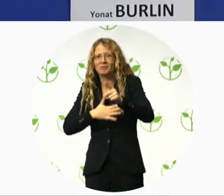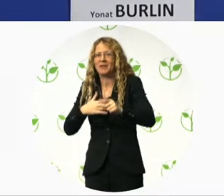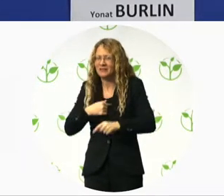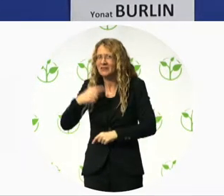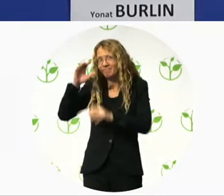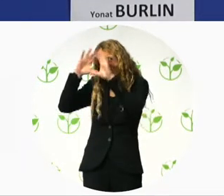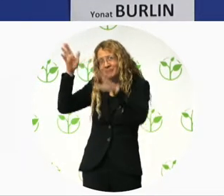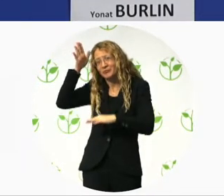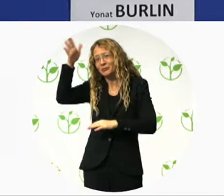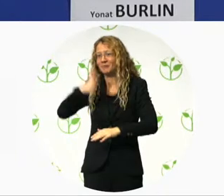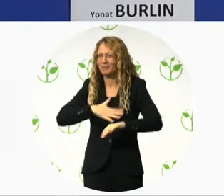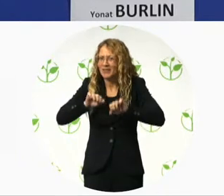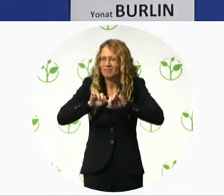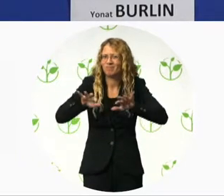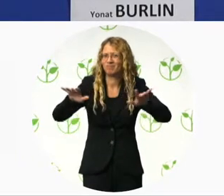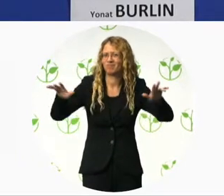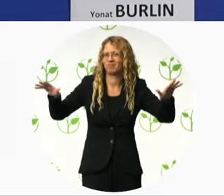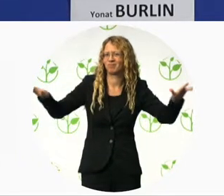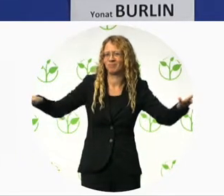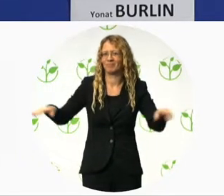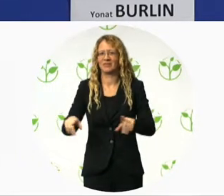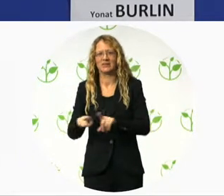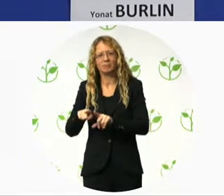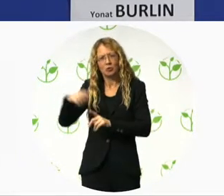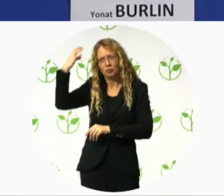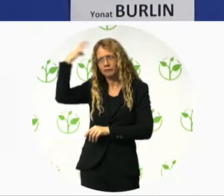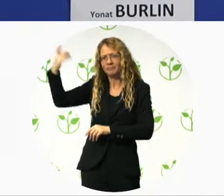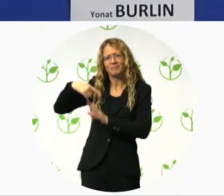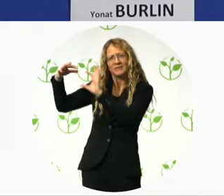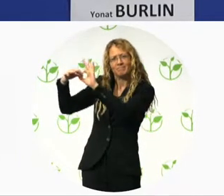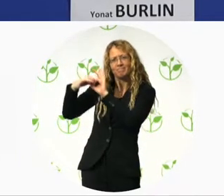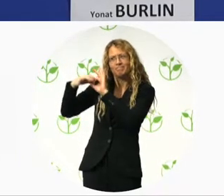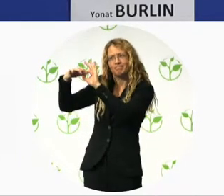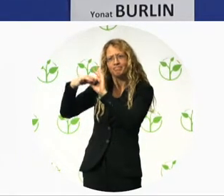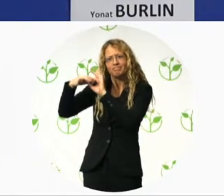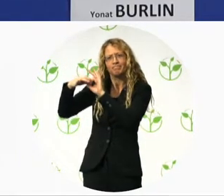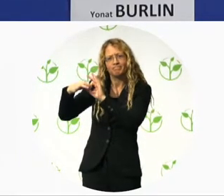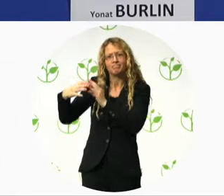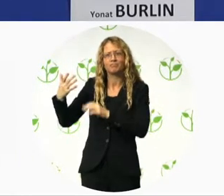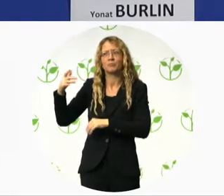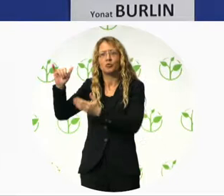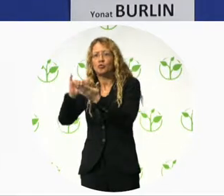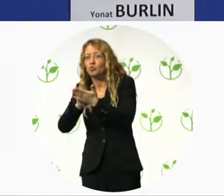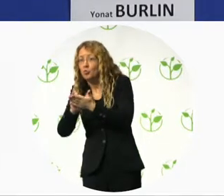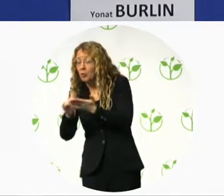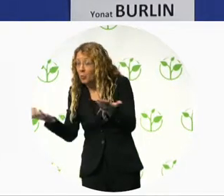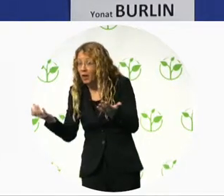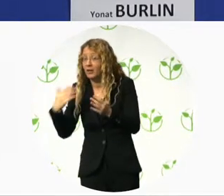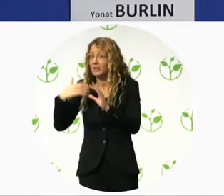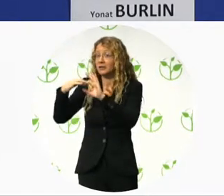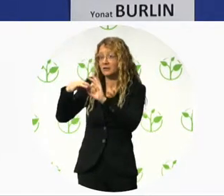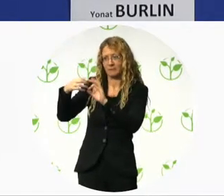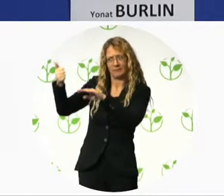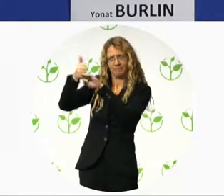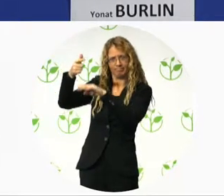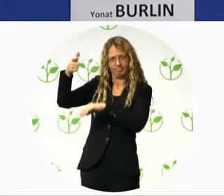York's Mayor's Office for Media and Entertainment and other funding organizations to make sure that our technology can be